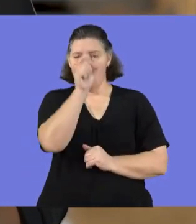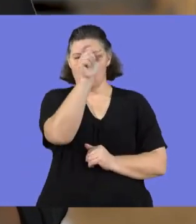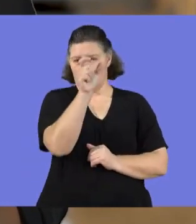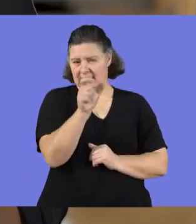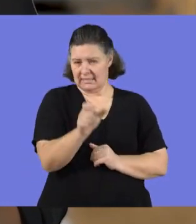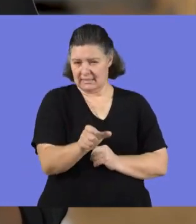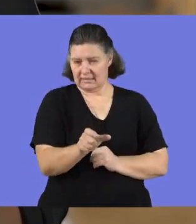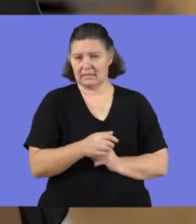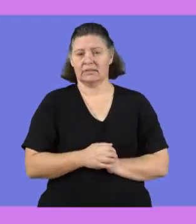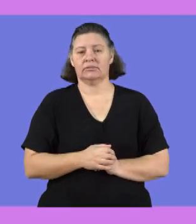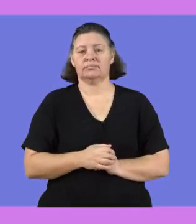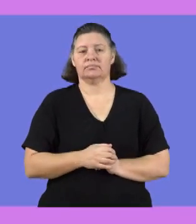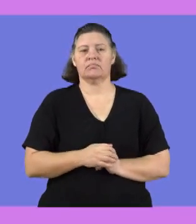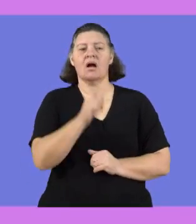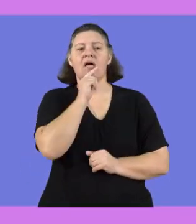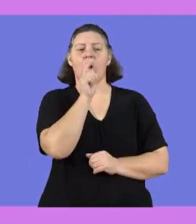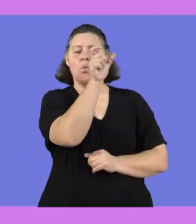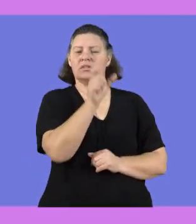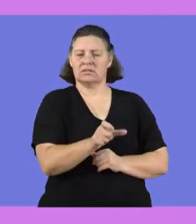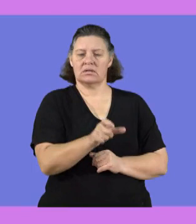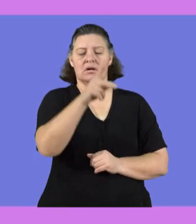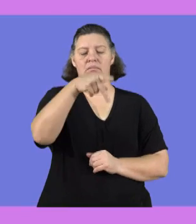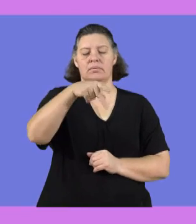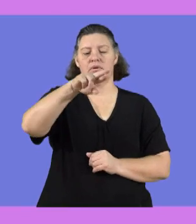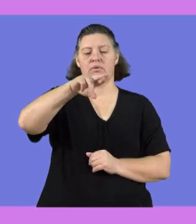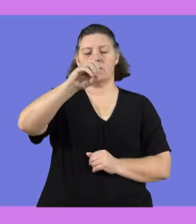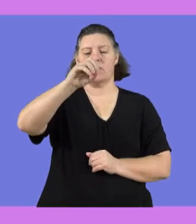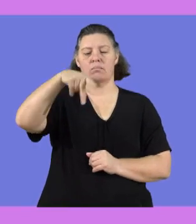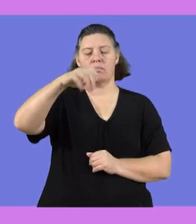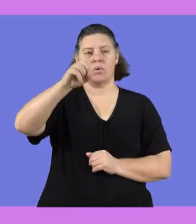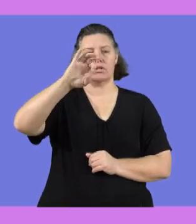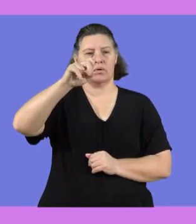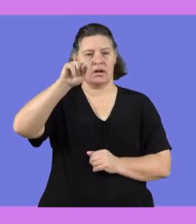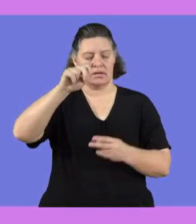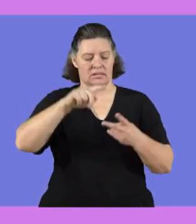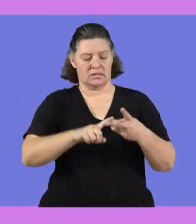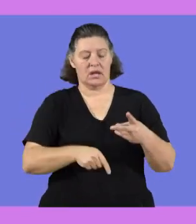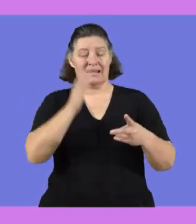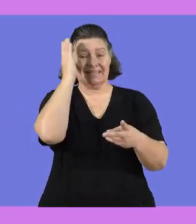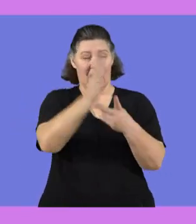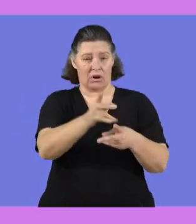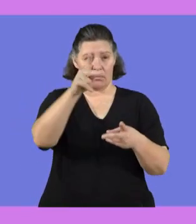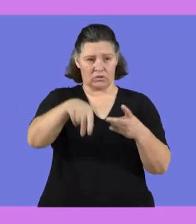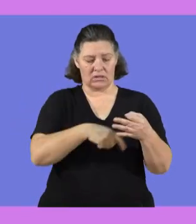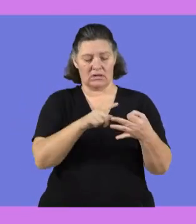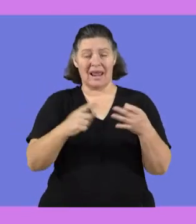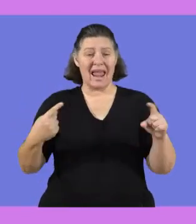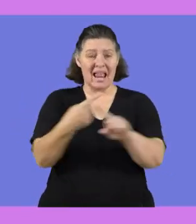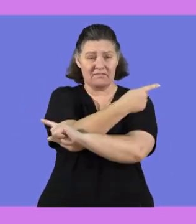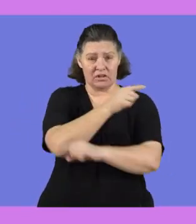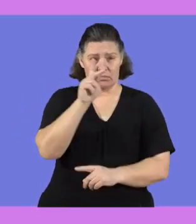need. We are going to use the following terminologies: proportion, direct